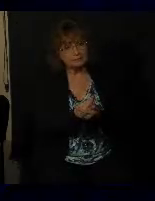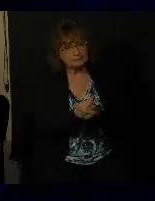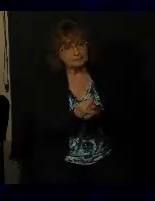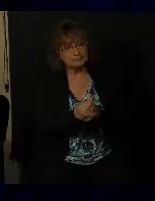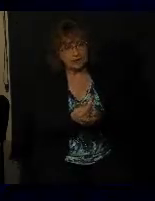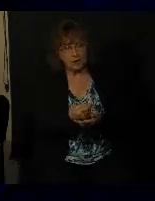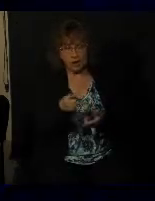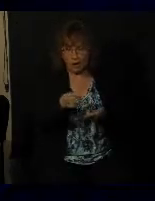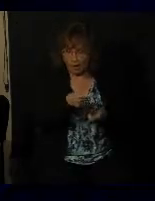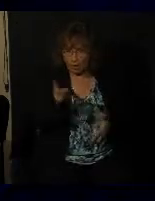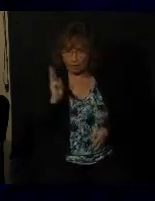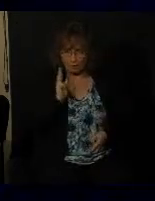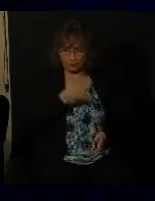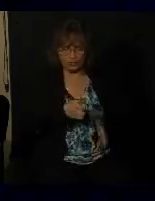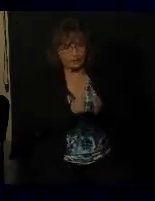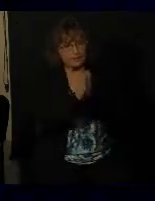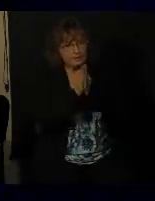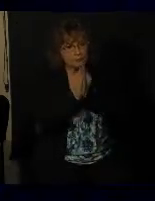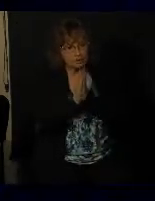secret place."